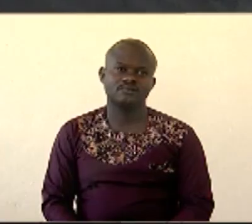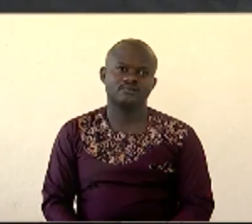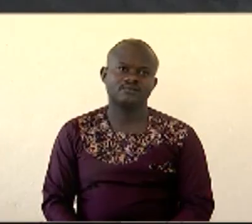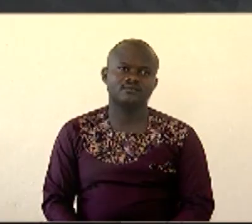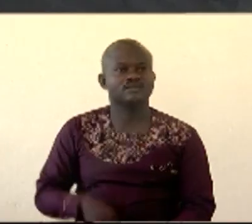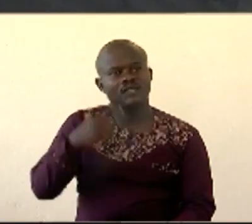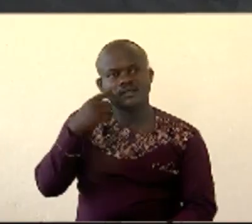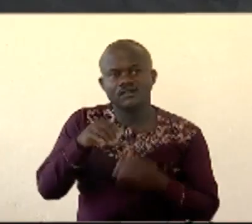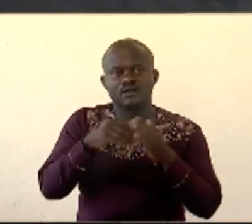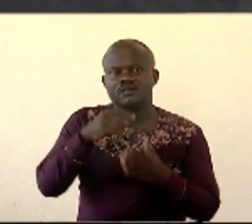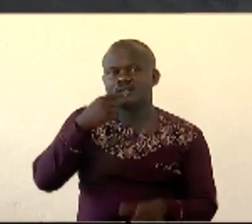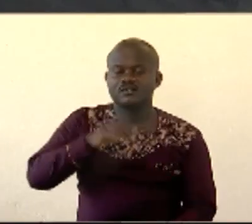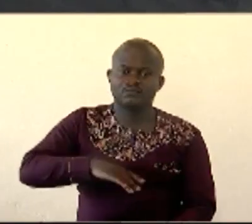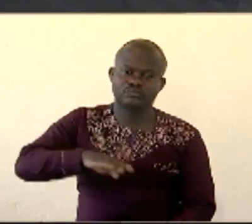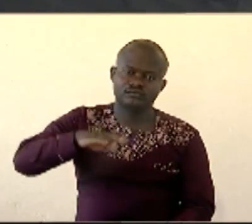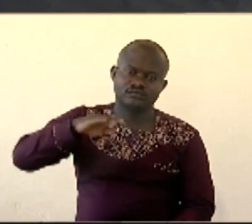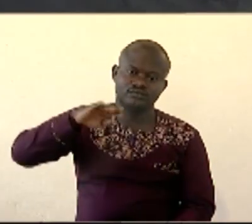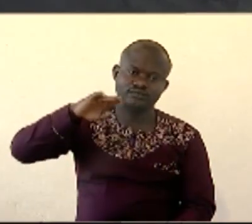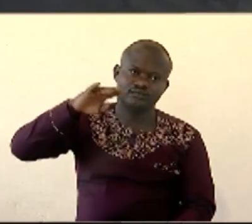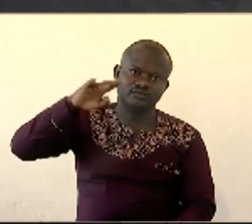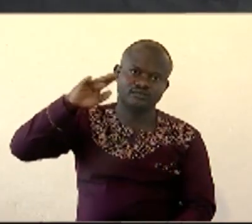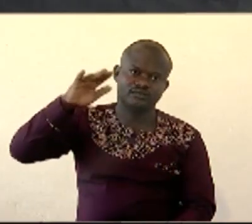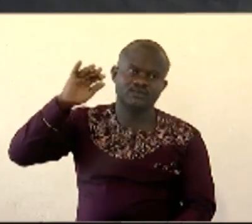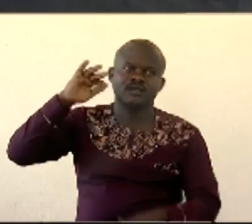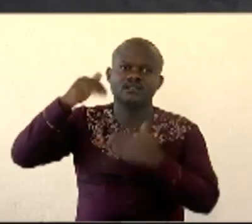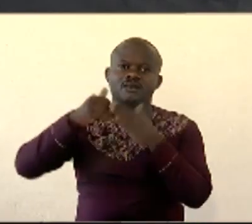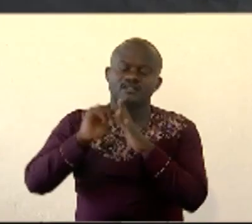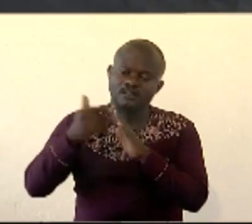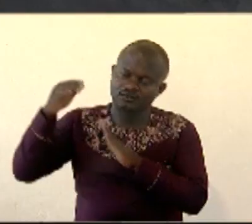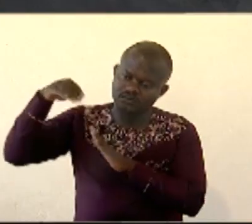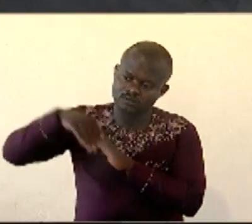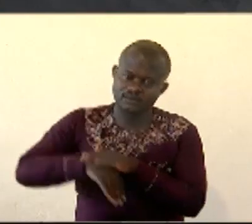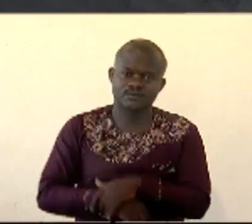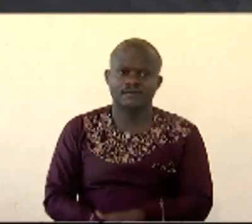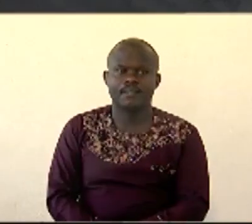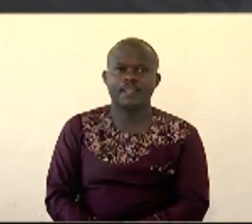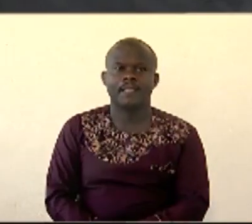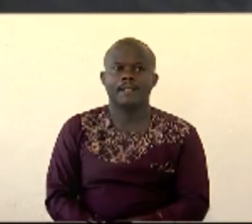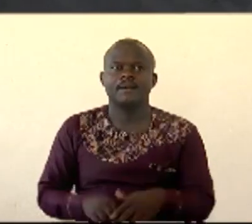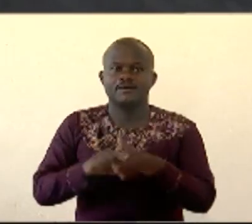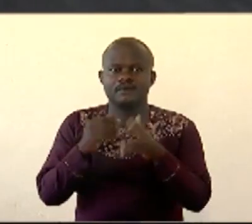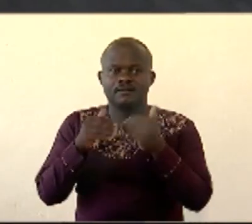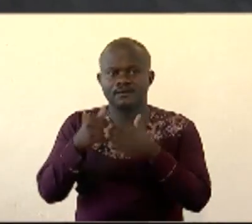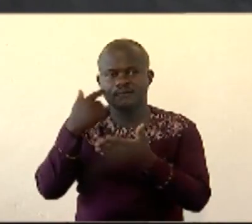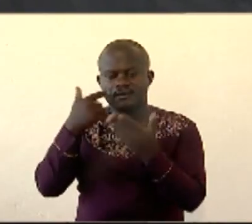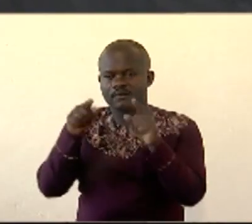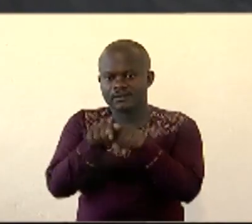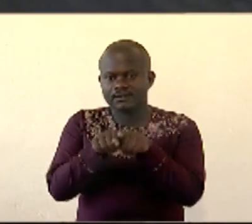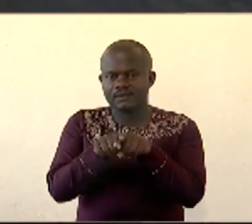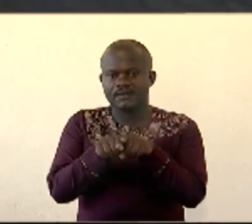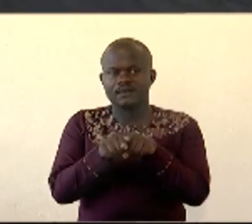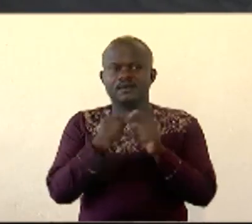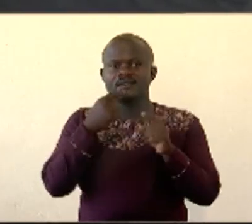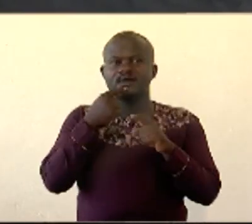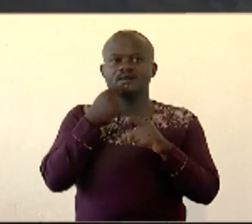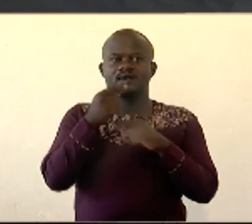The graph will just be increasing and reach where it will start sloping down. Let me start, maybe this is supposed to be, maybe this is